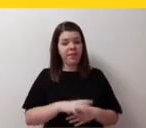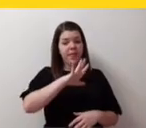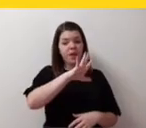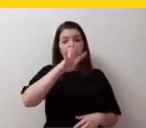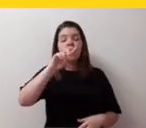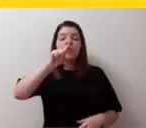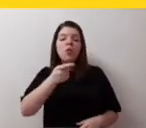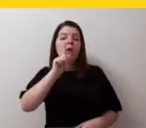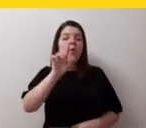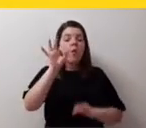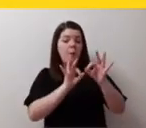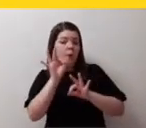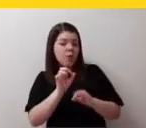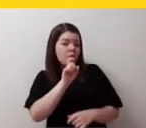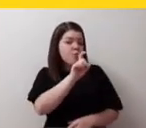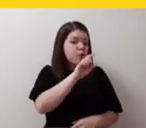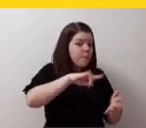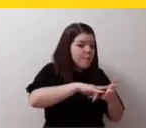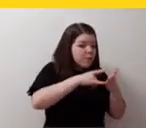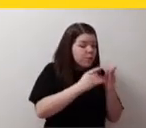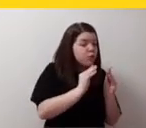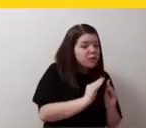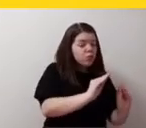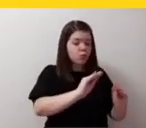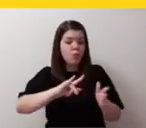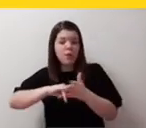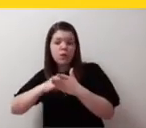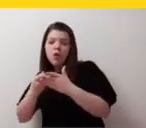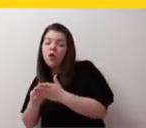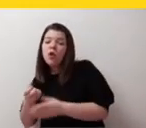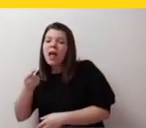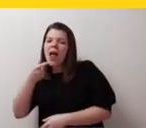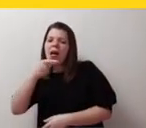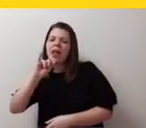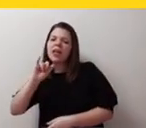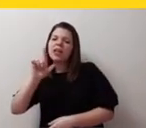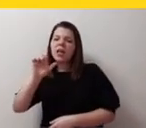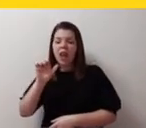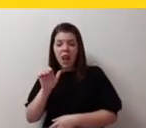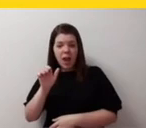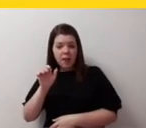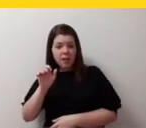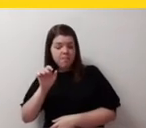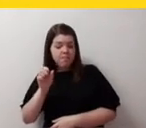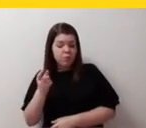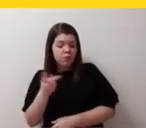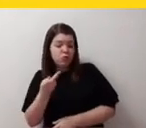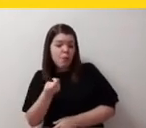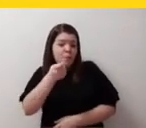54.1% agile methodology affinity, and that's a good percentage because all of the